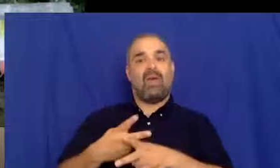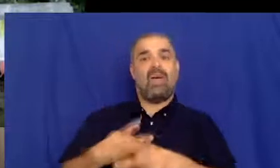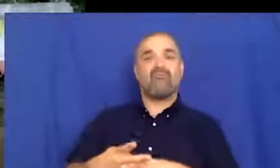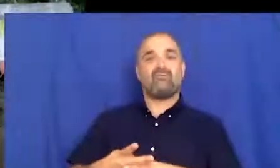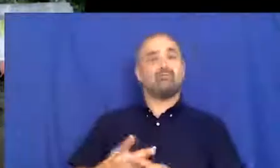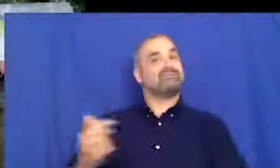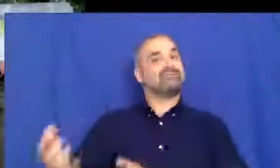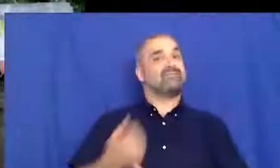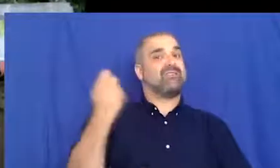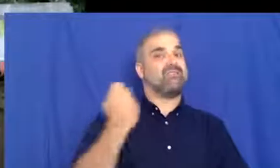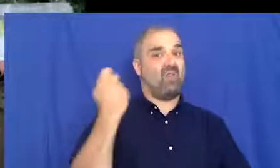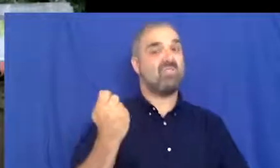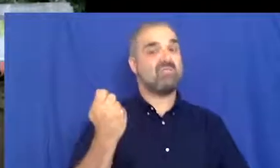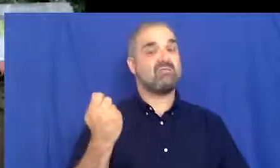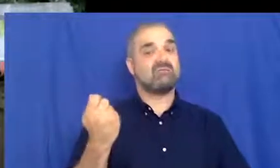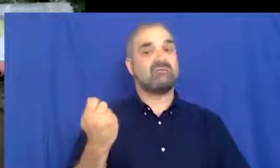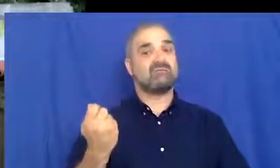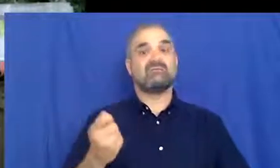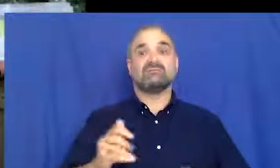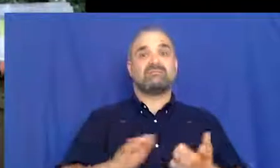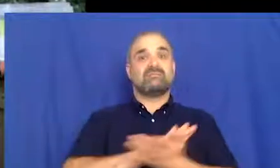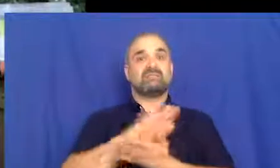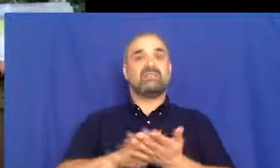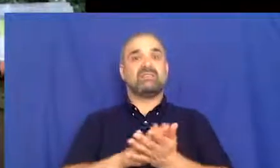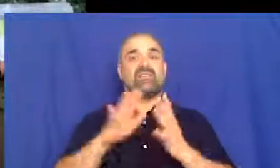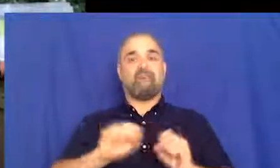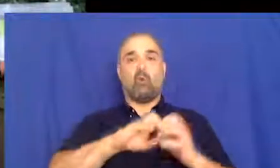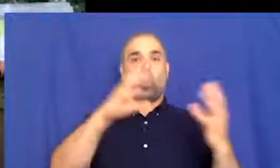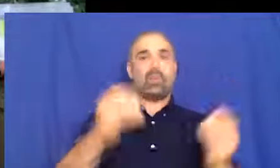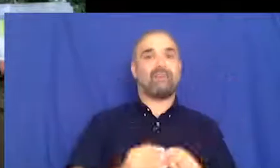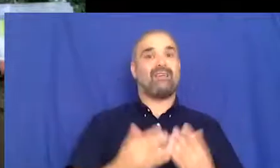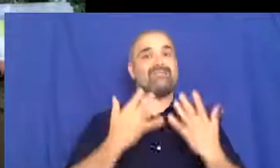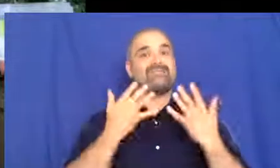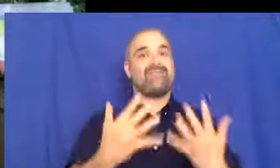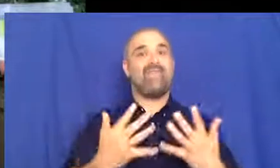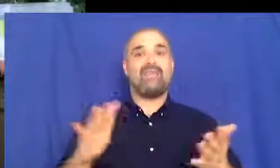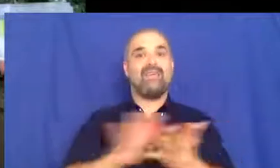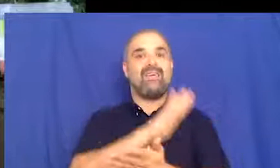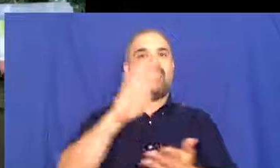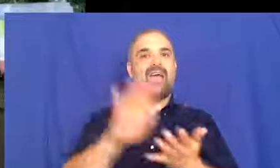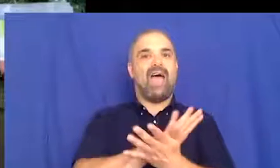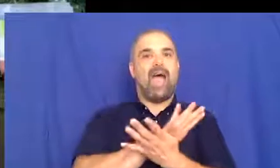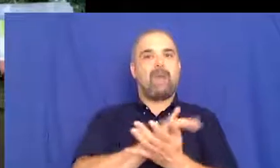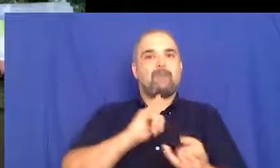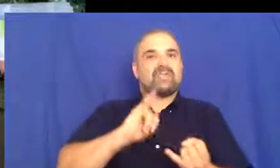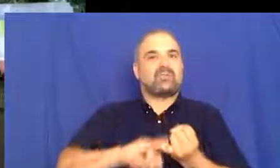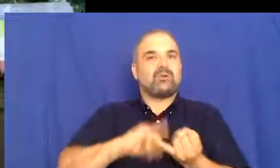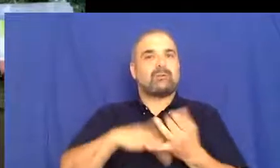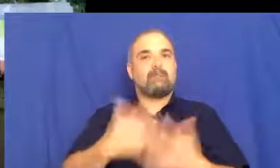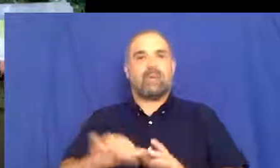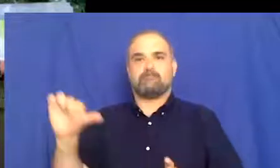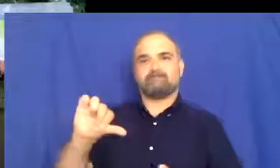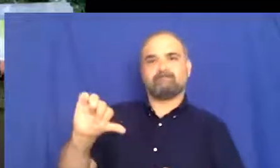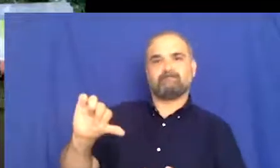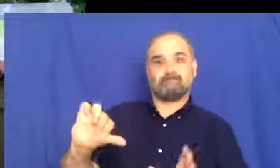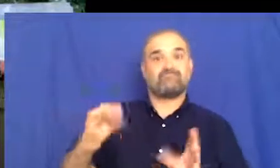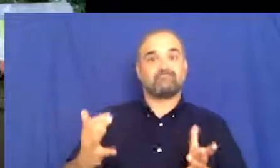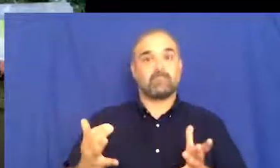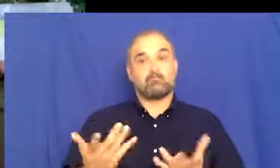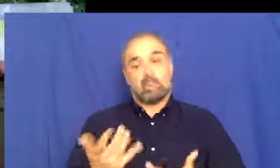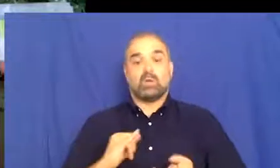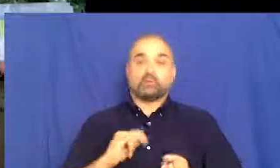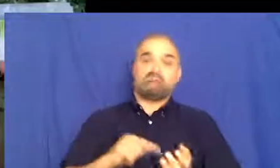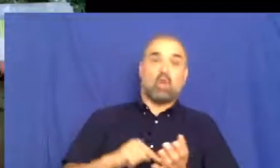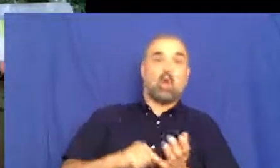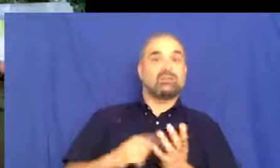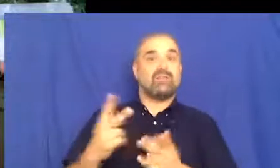so successfully, and the end result was that they had 10 happy little hand-reared skunks. Were absolutely wonderful. So Tonks used to live in the